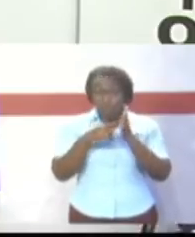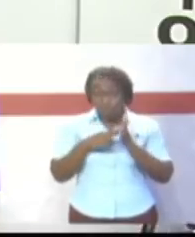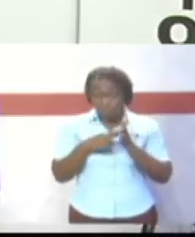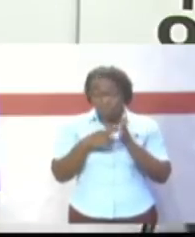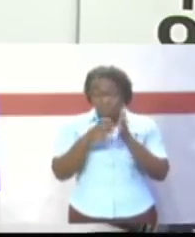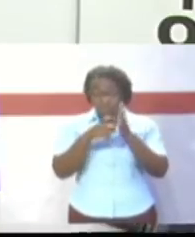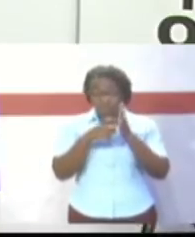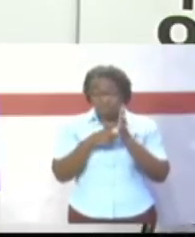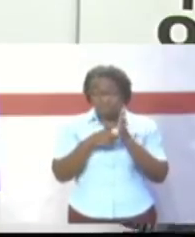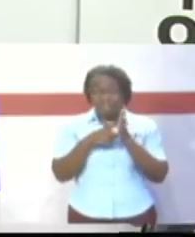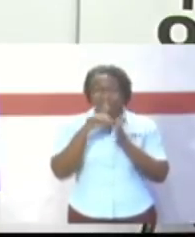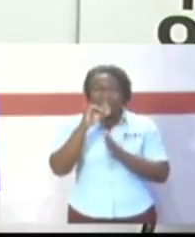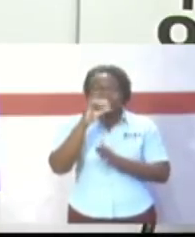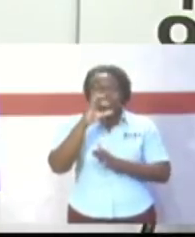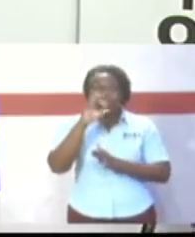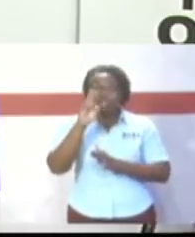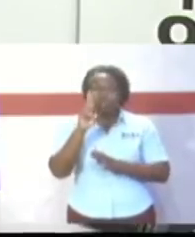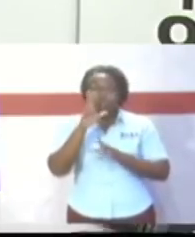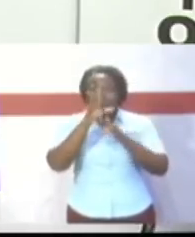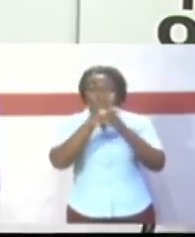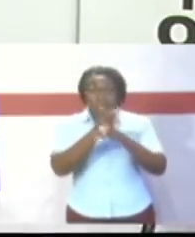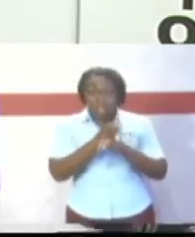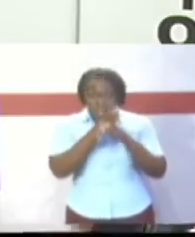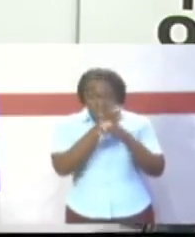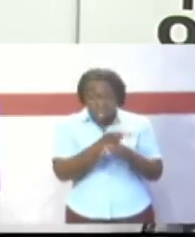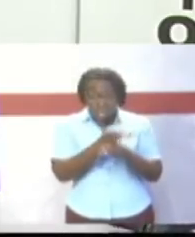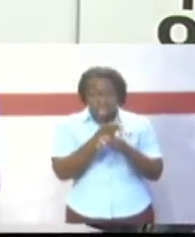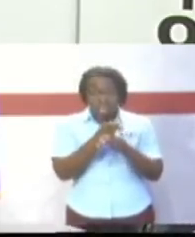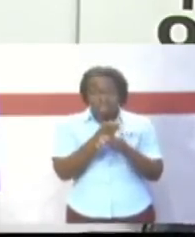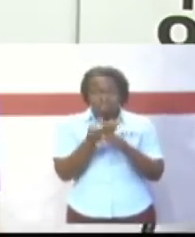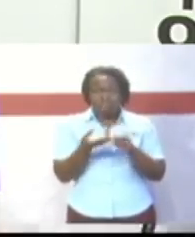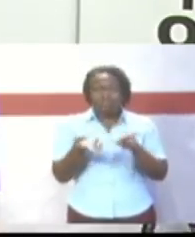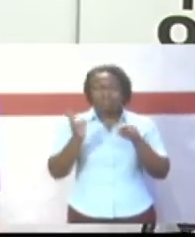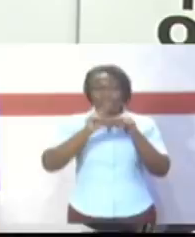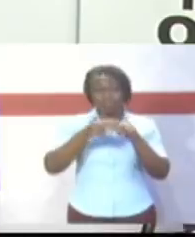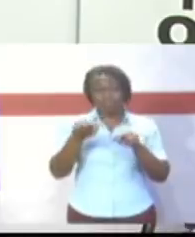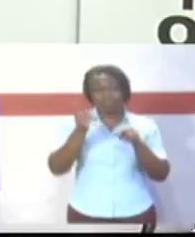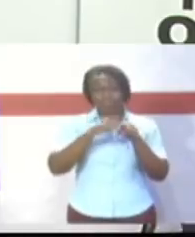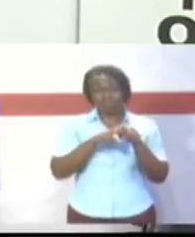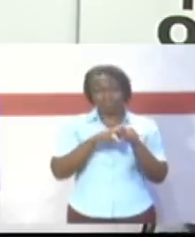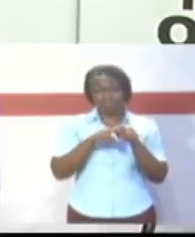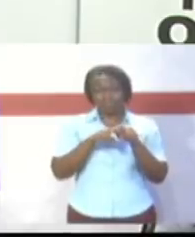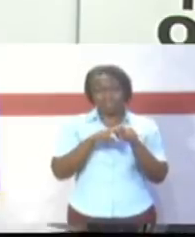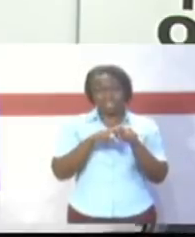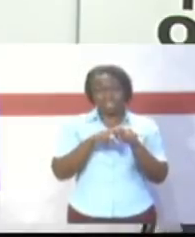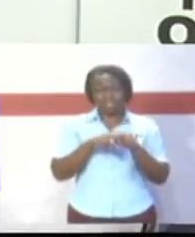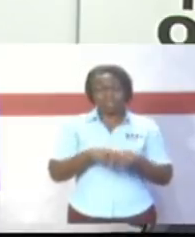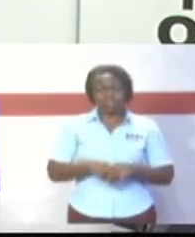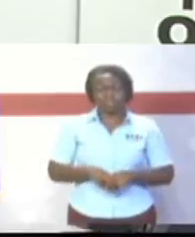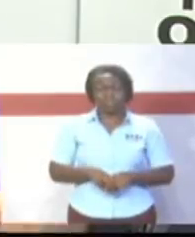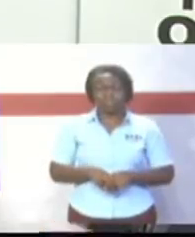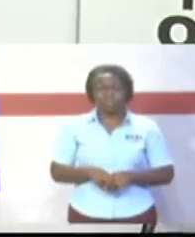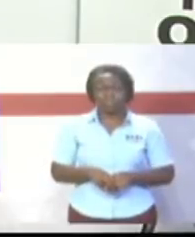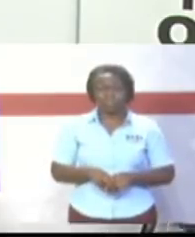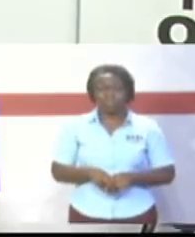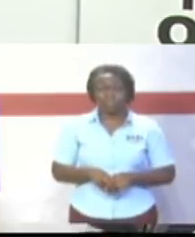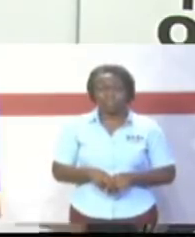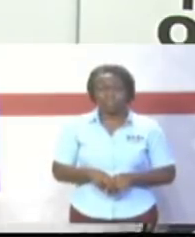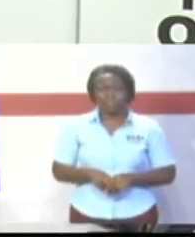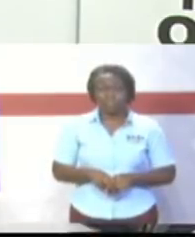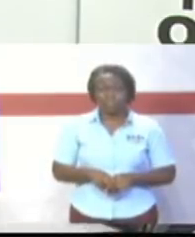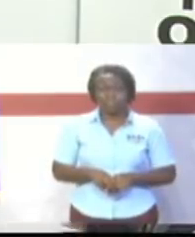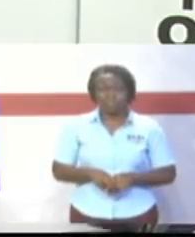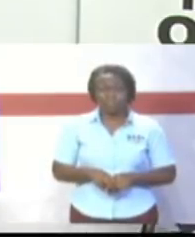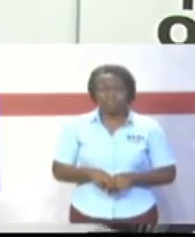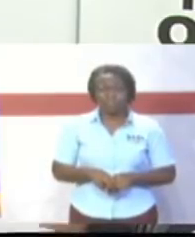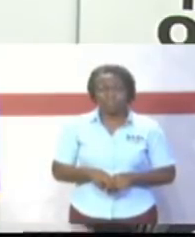been receiving it upon arrival to the parallel healthcare system and our local accident and emergency departments in the traditional healthcare